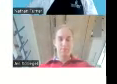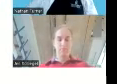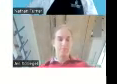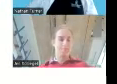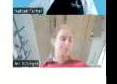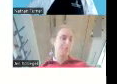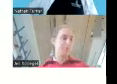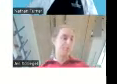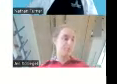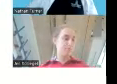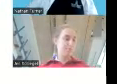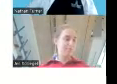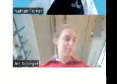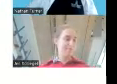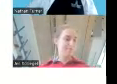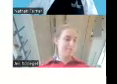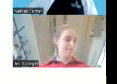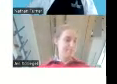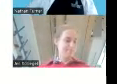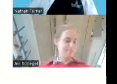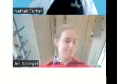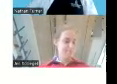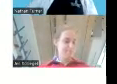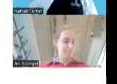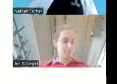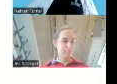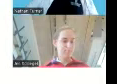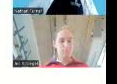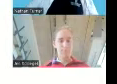that you already do. Okay.